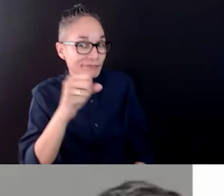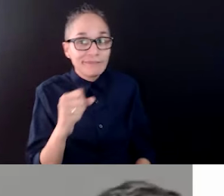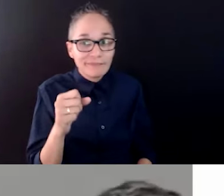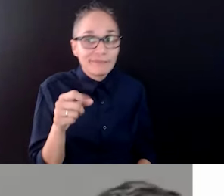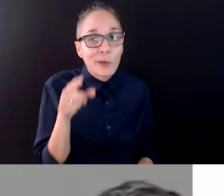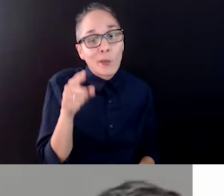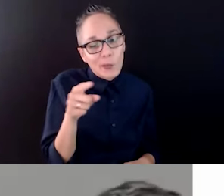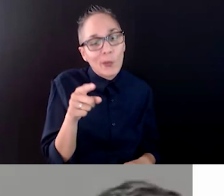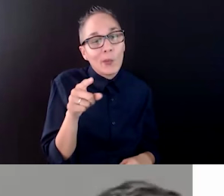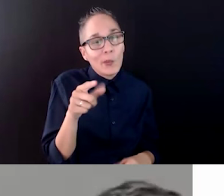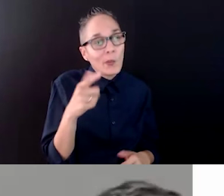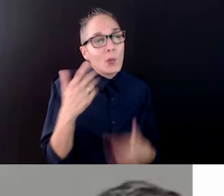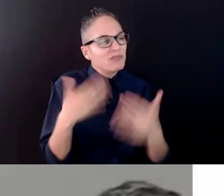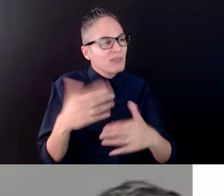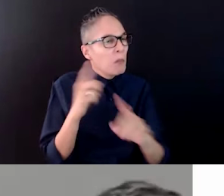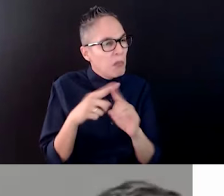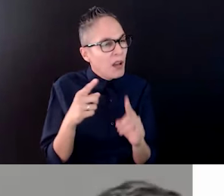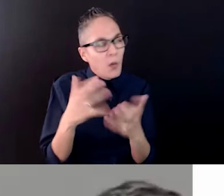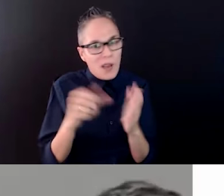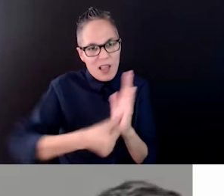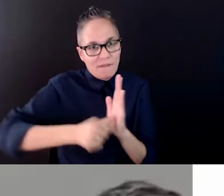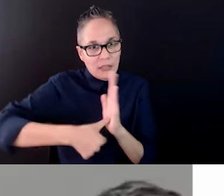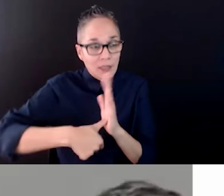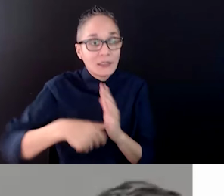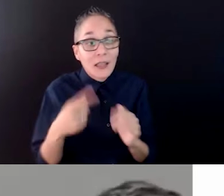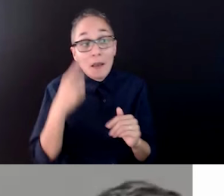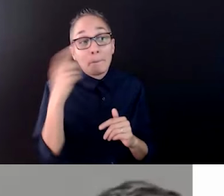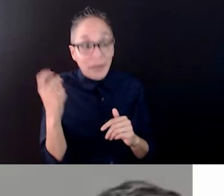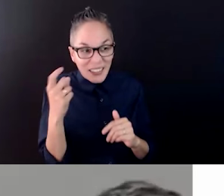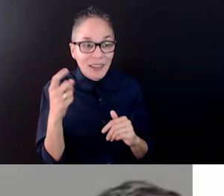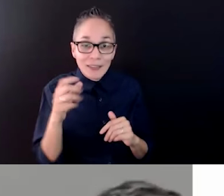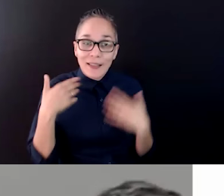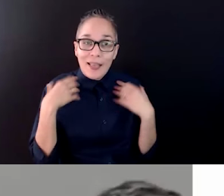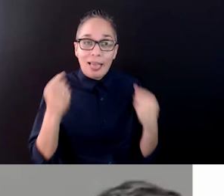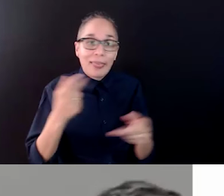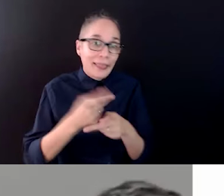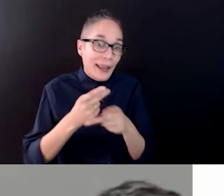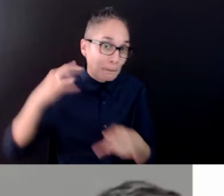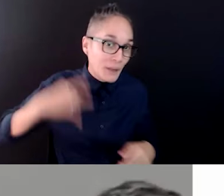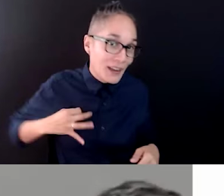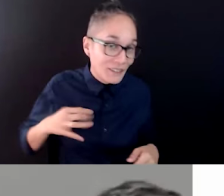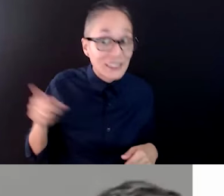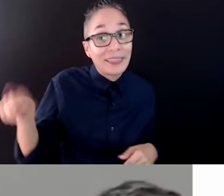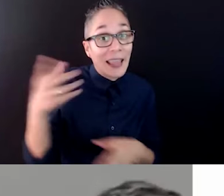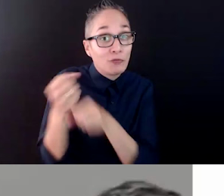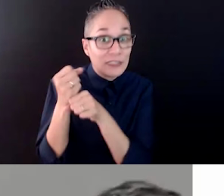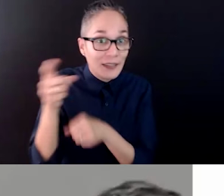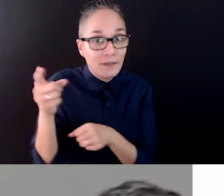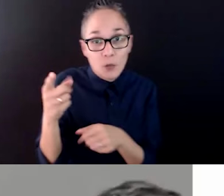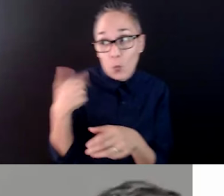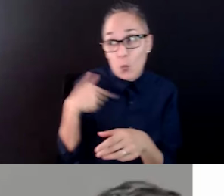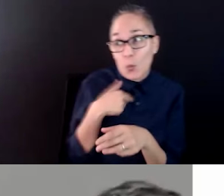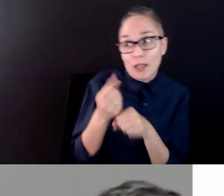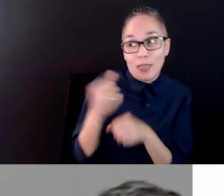you went kind of fast over that point, but it's worth pointing out. So because of the healthcare benefits that they managed to get, we got them